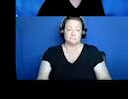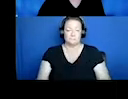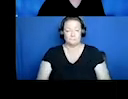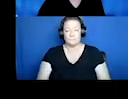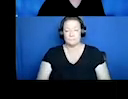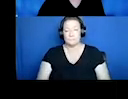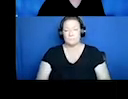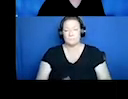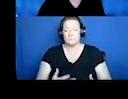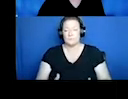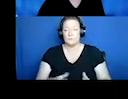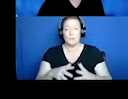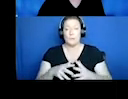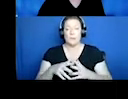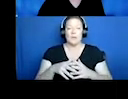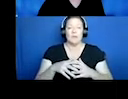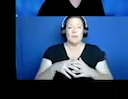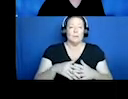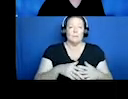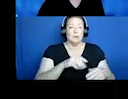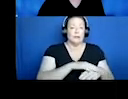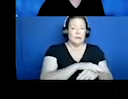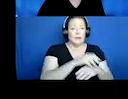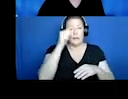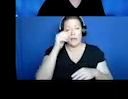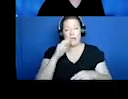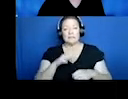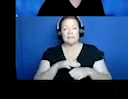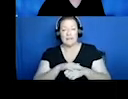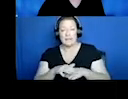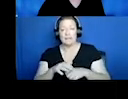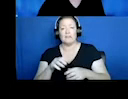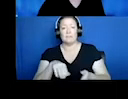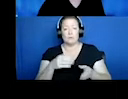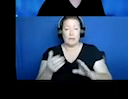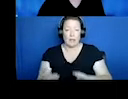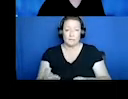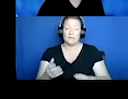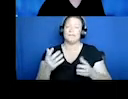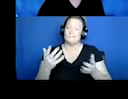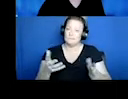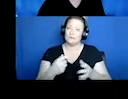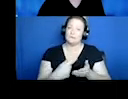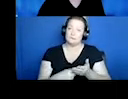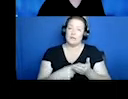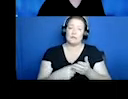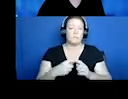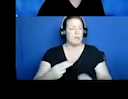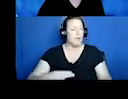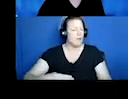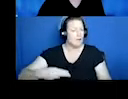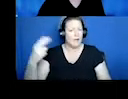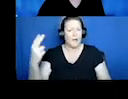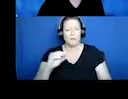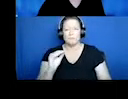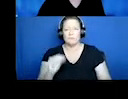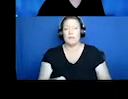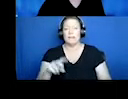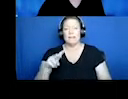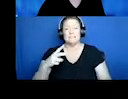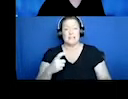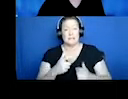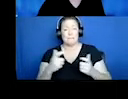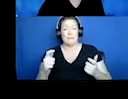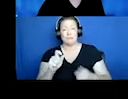So looking at American Indian Alaska Native mortality, Clarke went over a lot of this, but we have extremely high rates. If you look at the second major